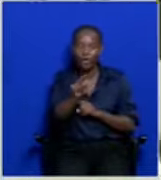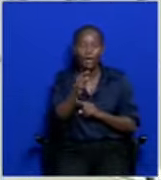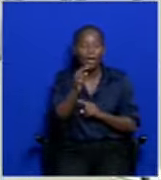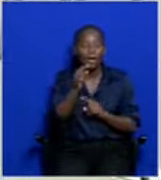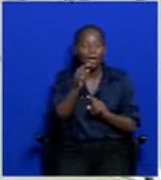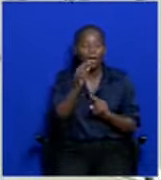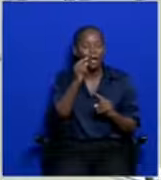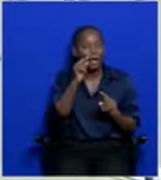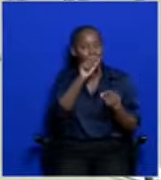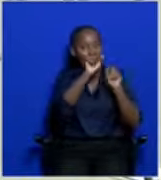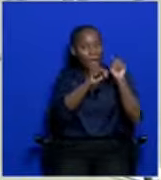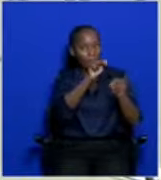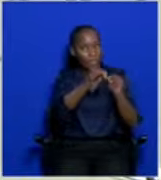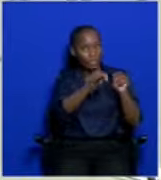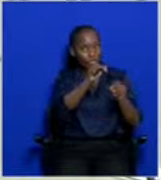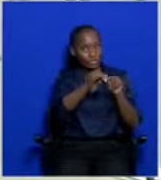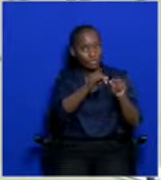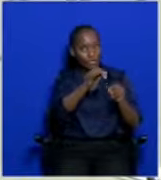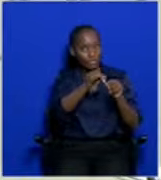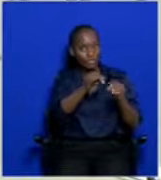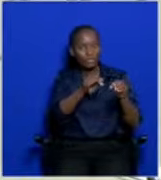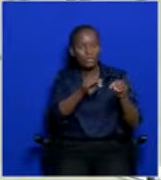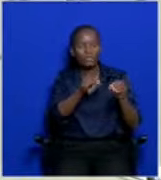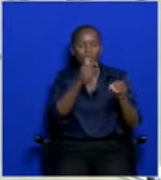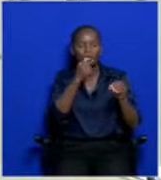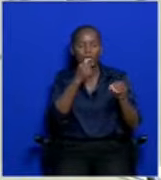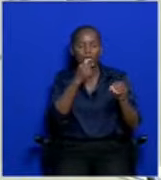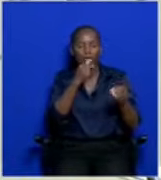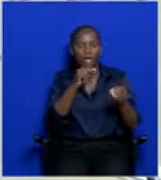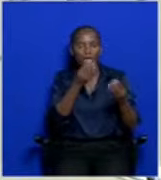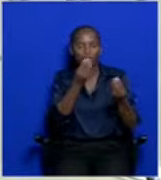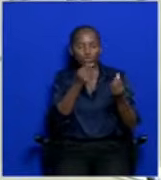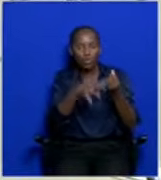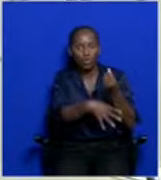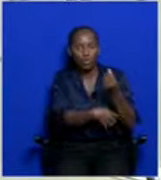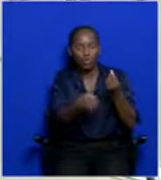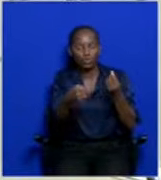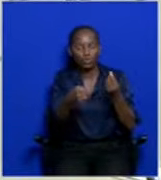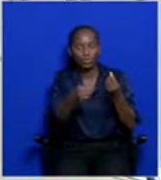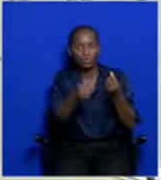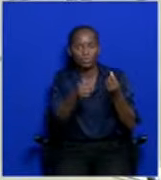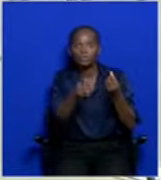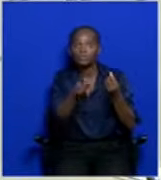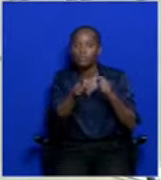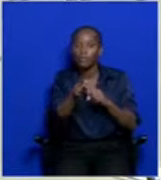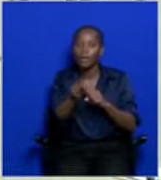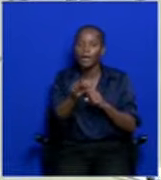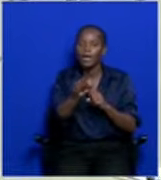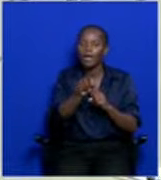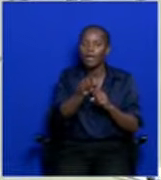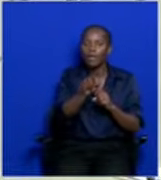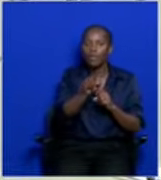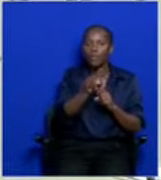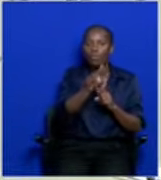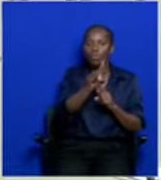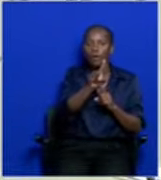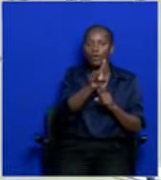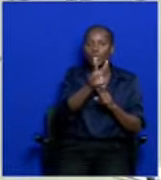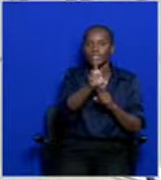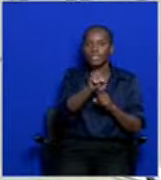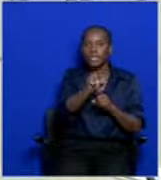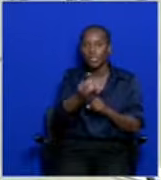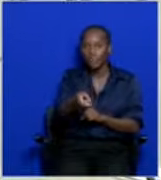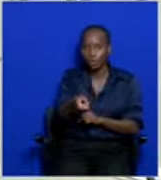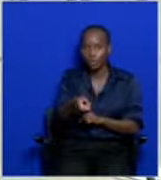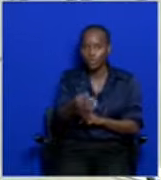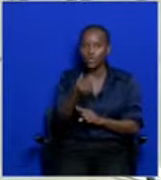an amount of 120,000 from a foreigner who at the time was visiting South